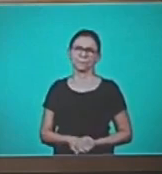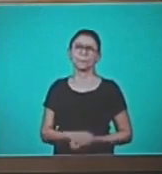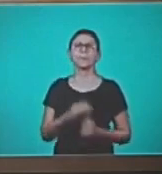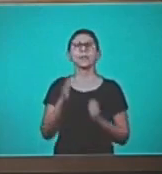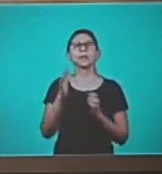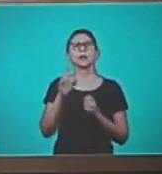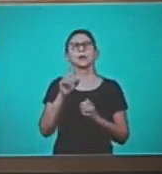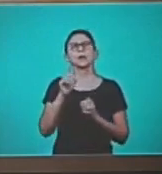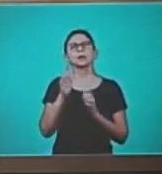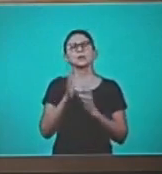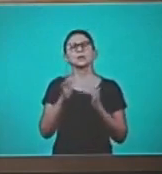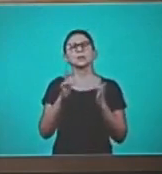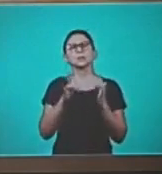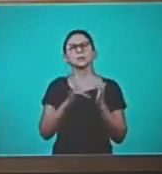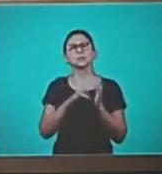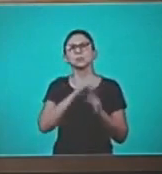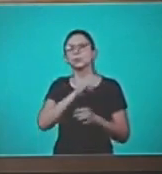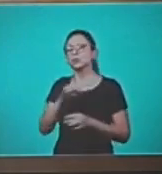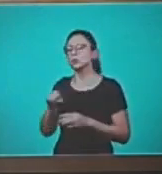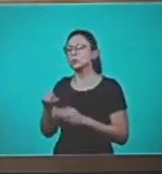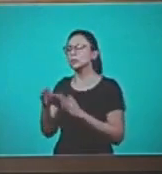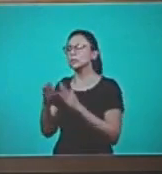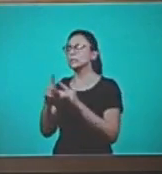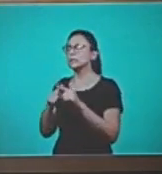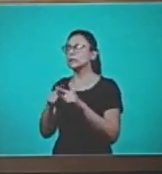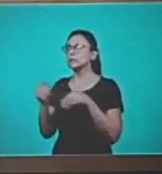calls this unfaithful church as the foolish